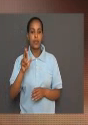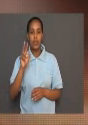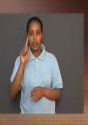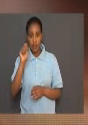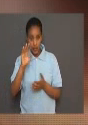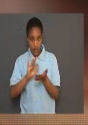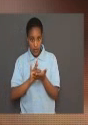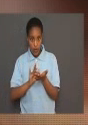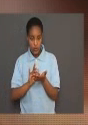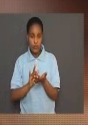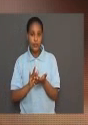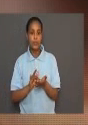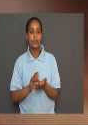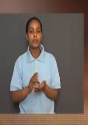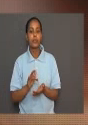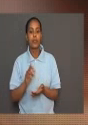Teflon,